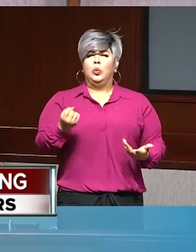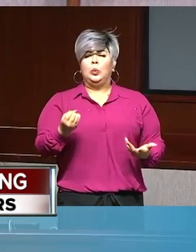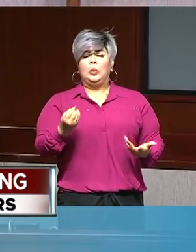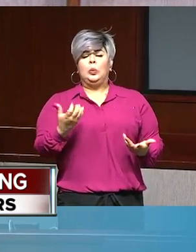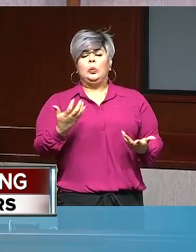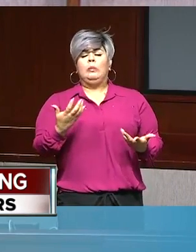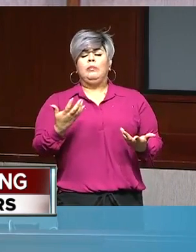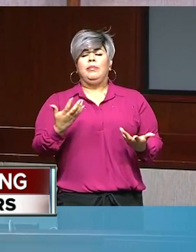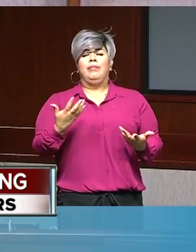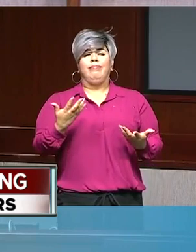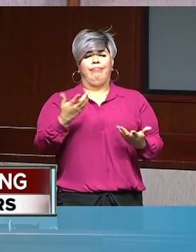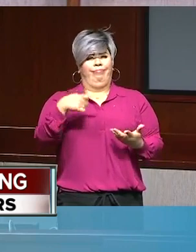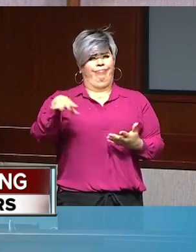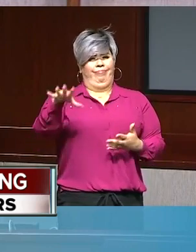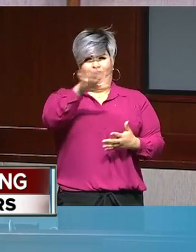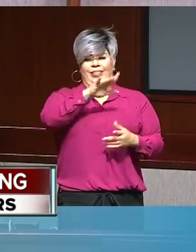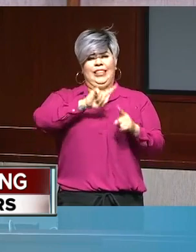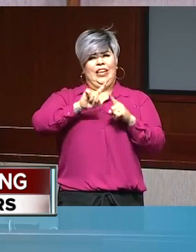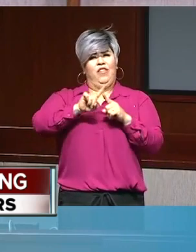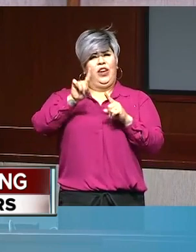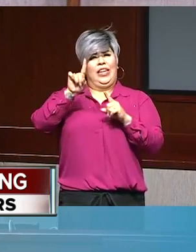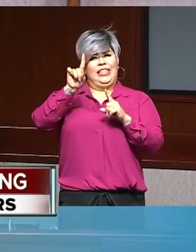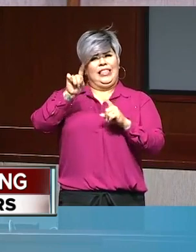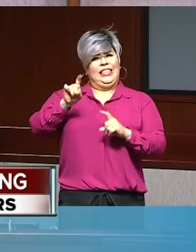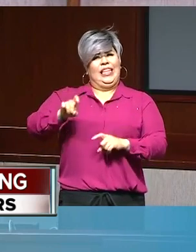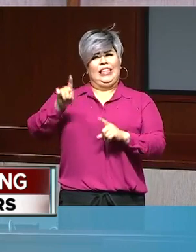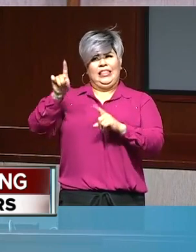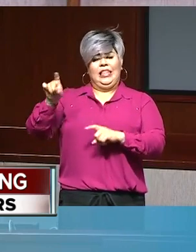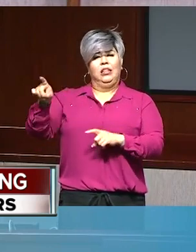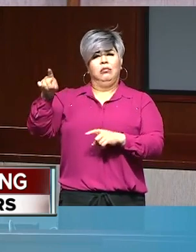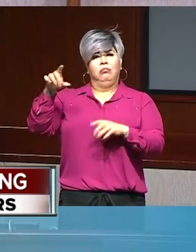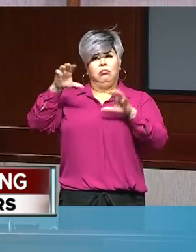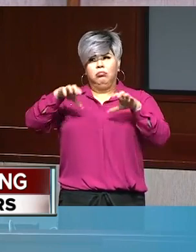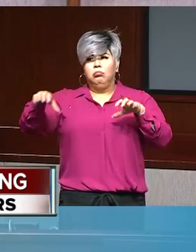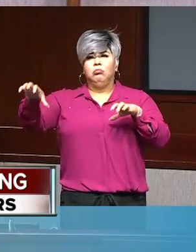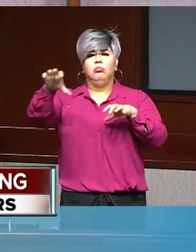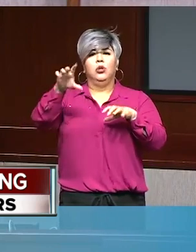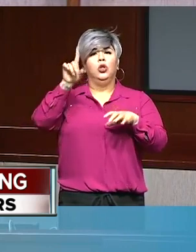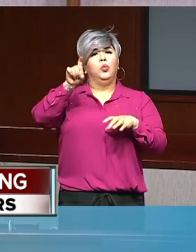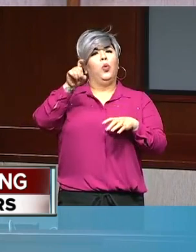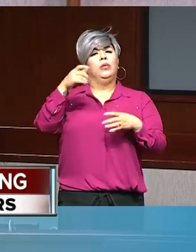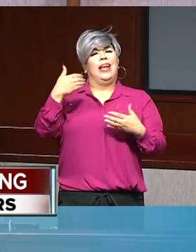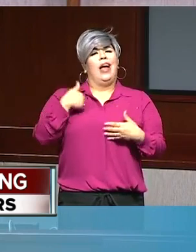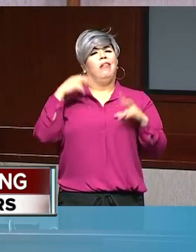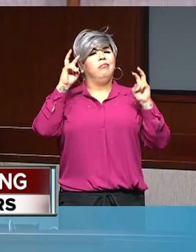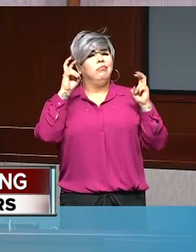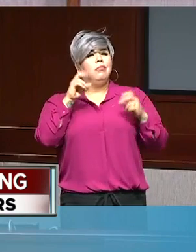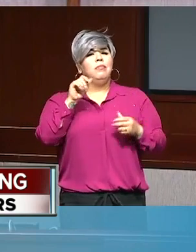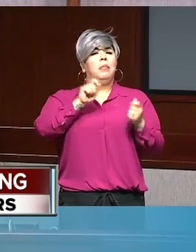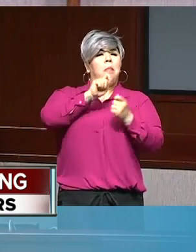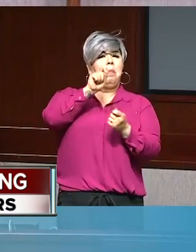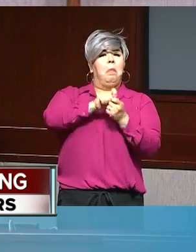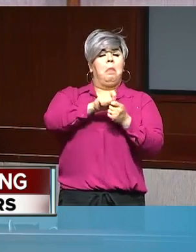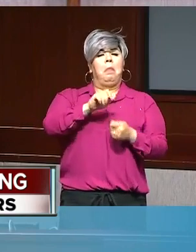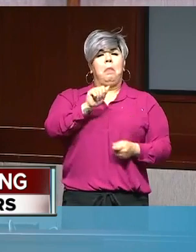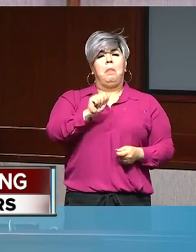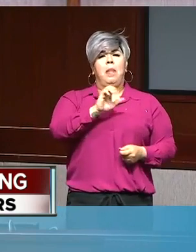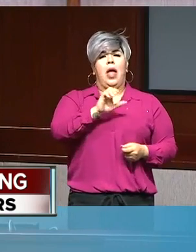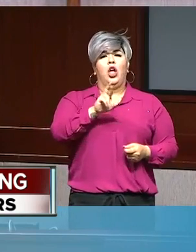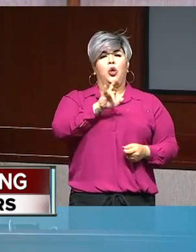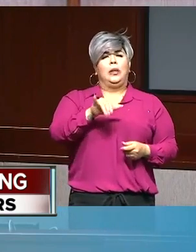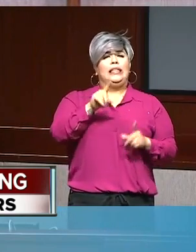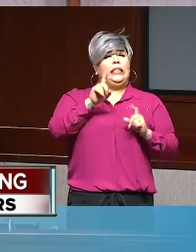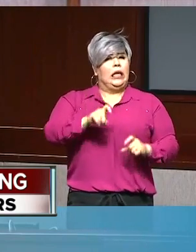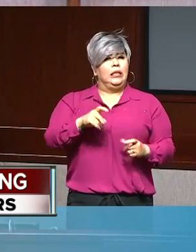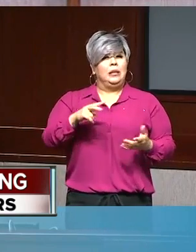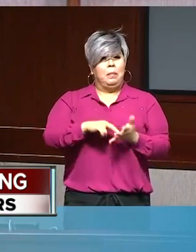makers nationwide to do follow-up accuracy checks on their testing kits. So I was wondering, is this testing and accuracy an